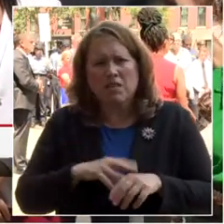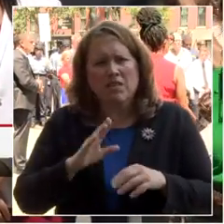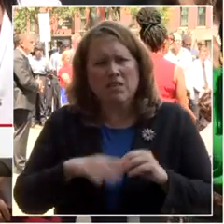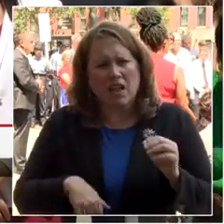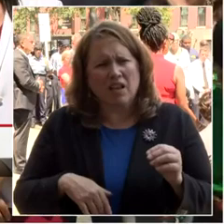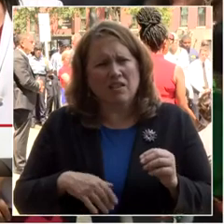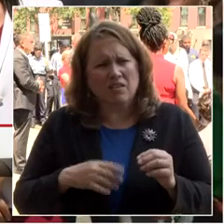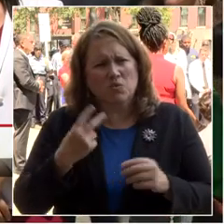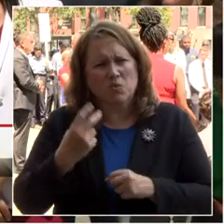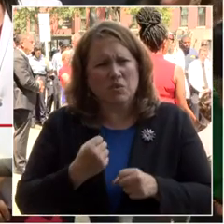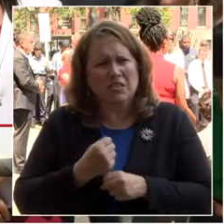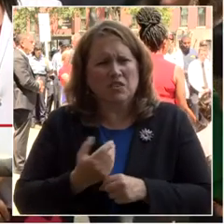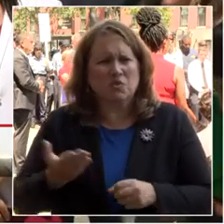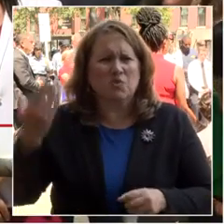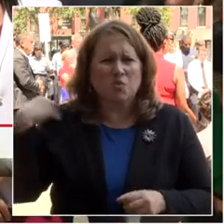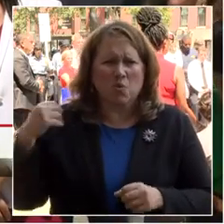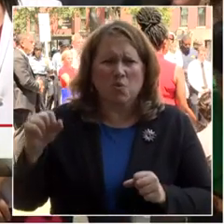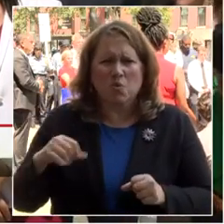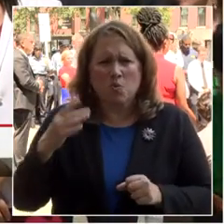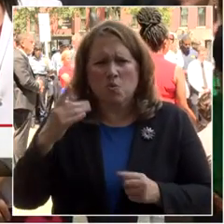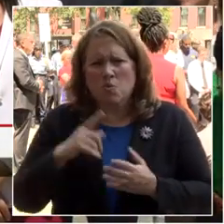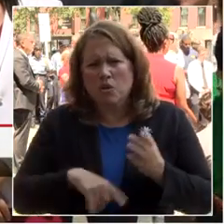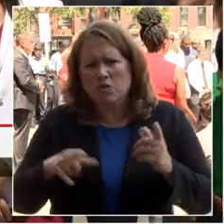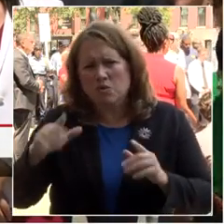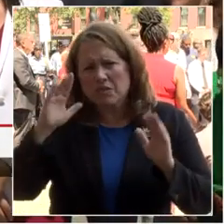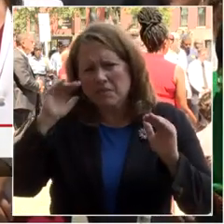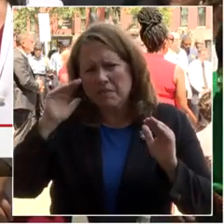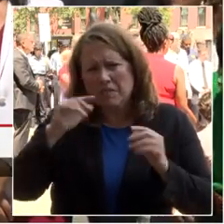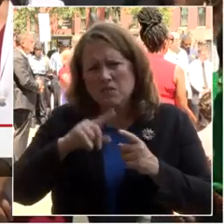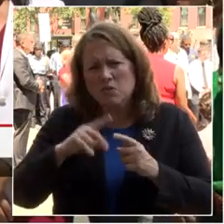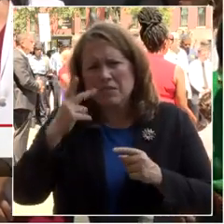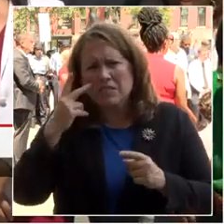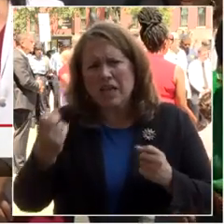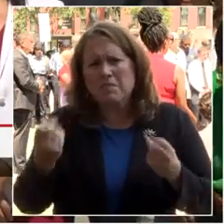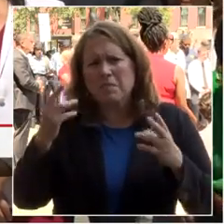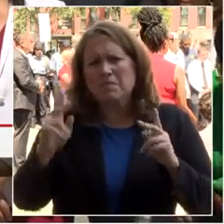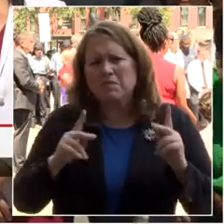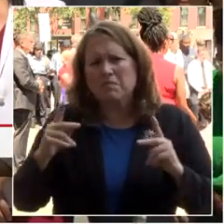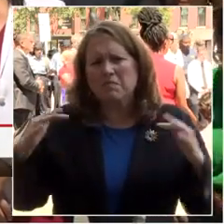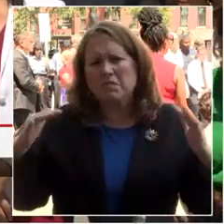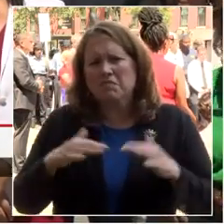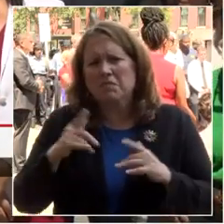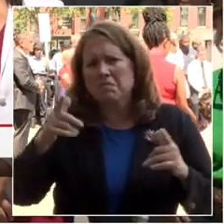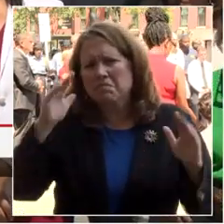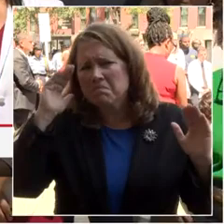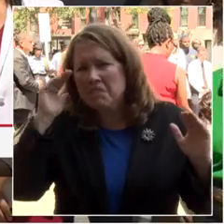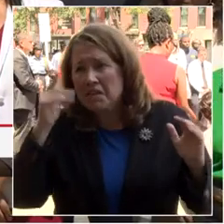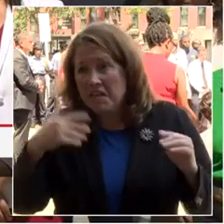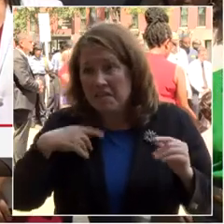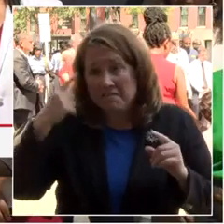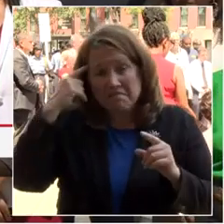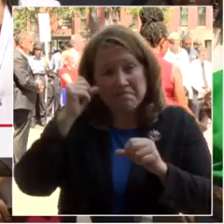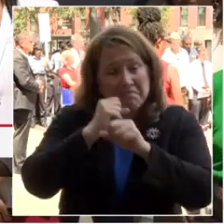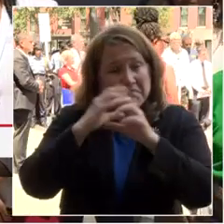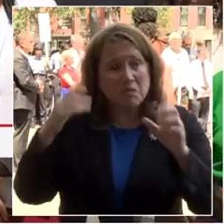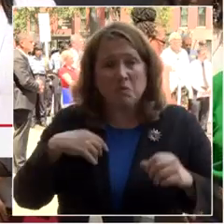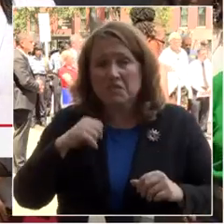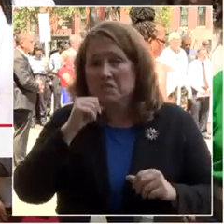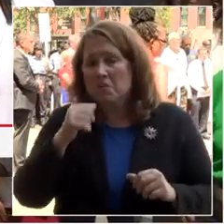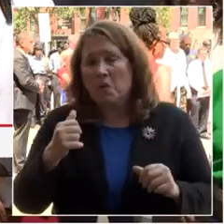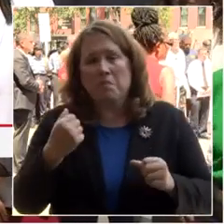many people are you guys expecting to actually come and descend on the National Mall? We don't make crowd estimates. No estimates at all. Yeah.